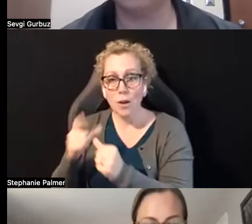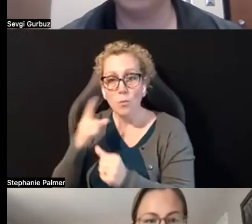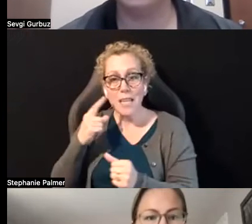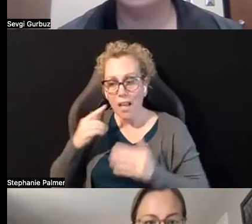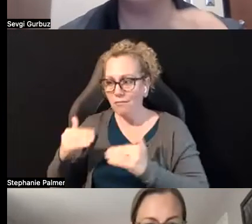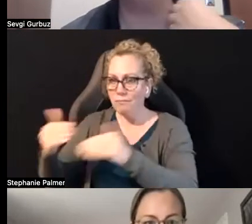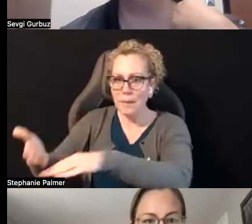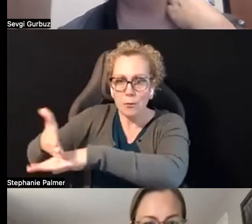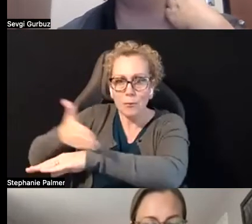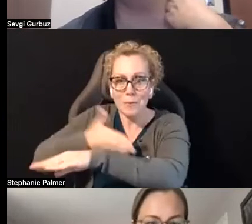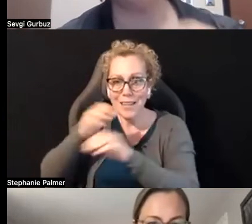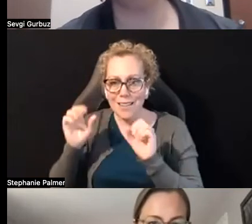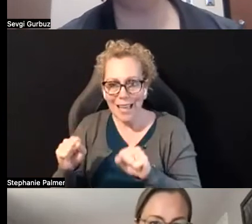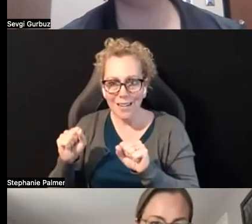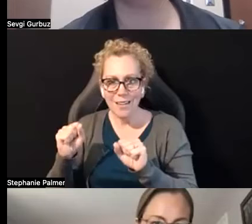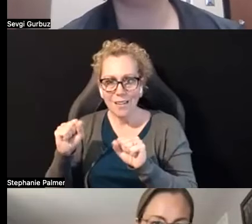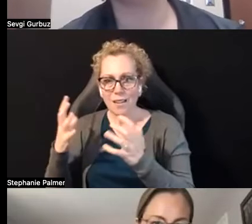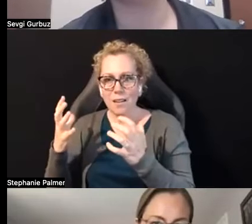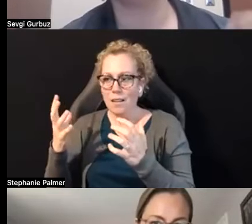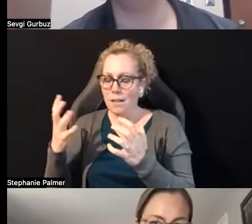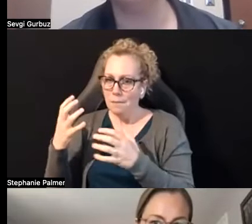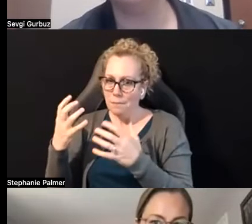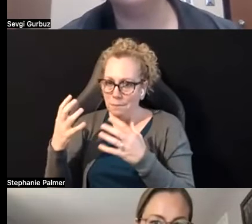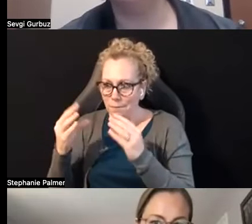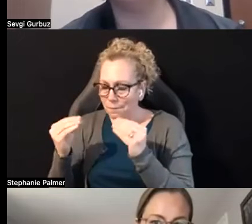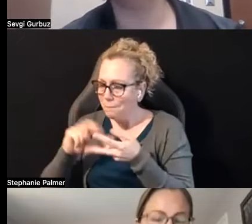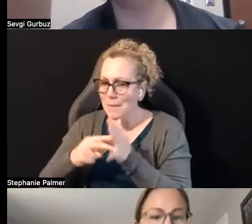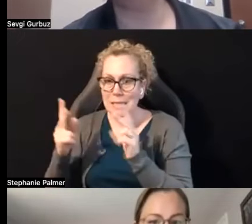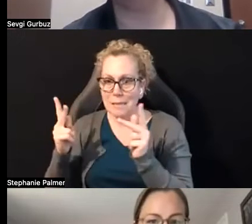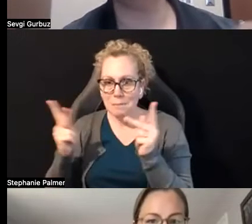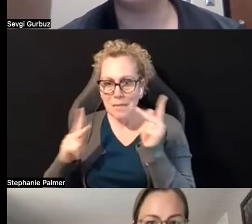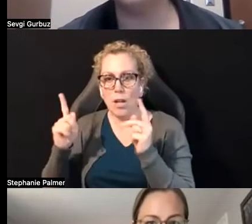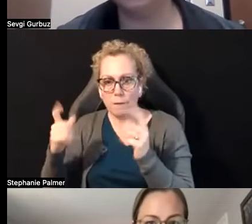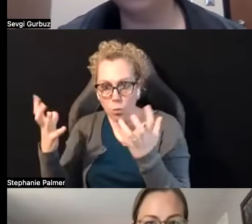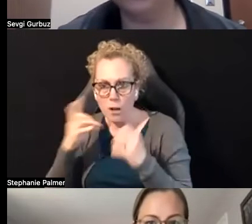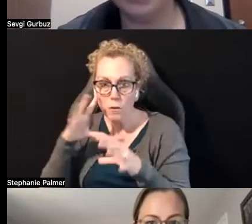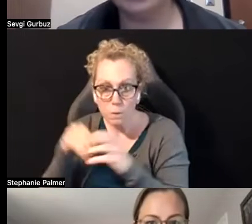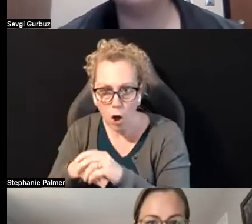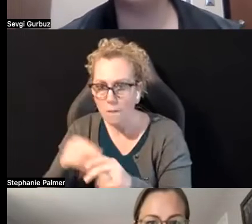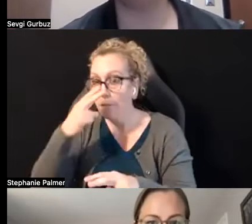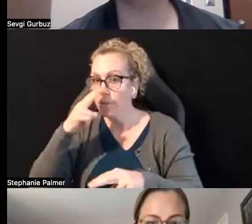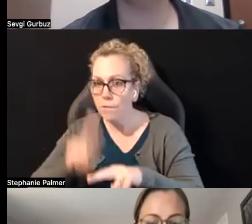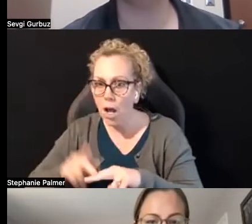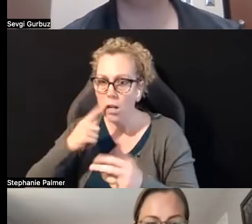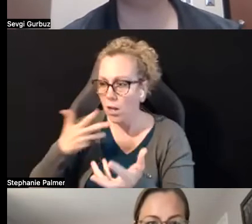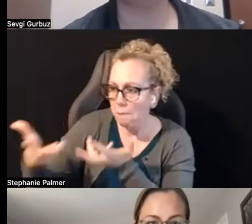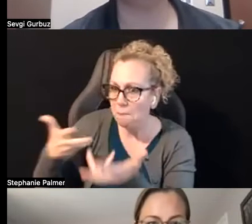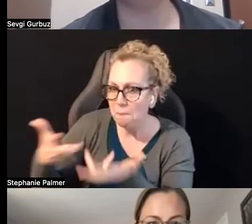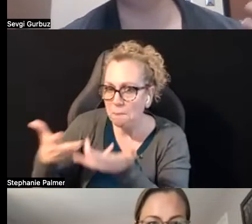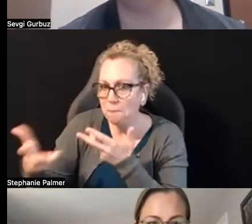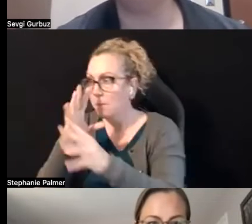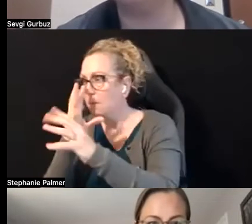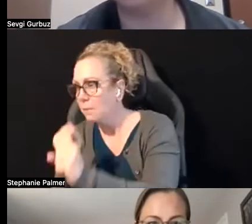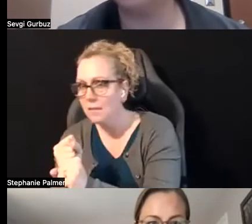models. And so in order to do that, we need something that's fun, that can be interactive, and that can have